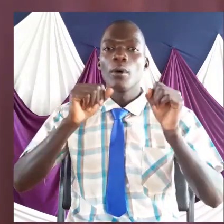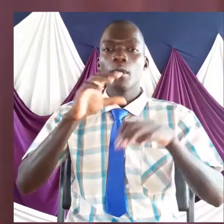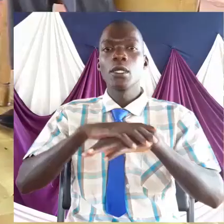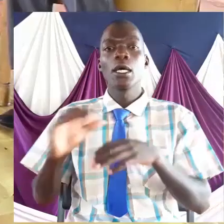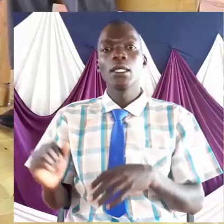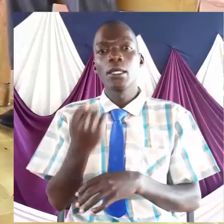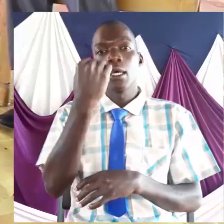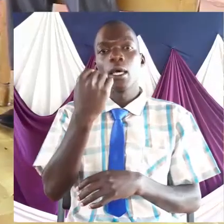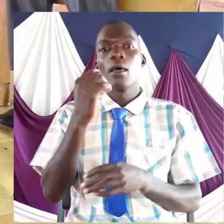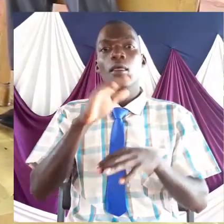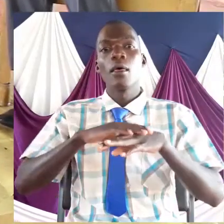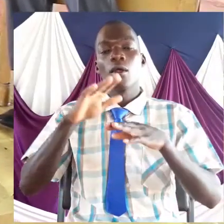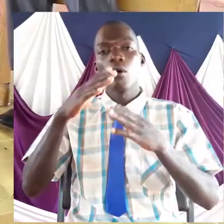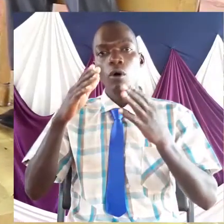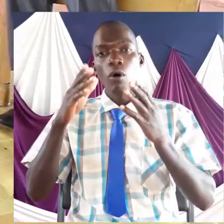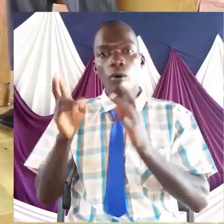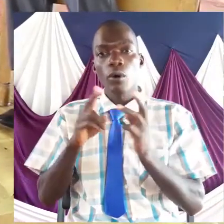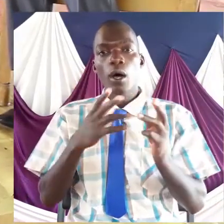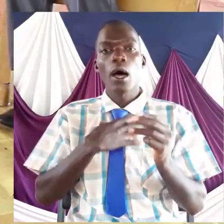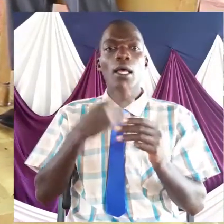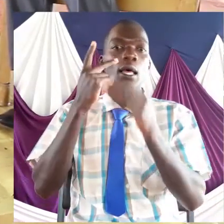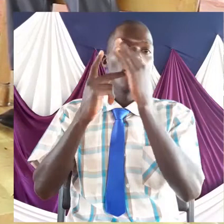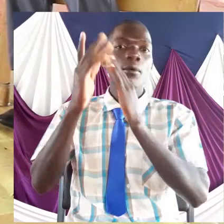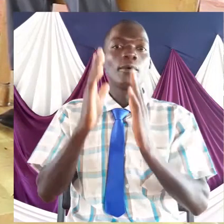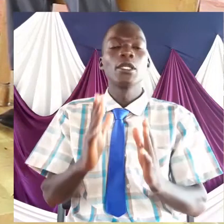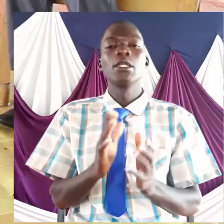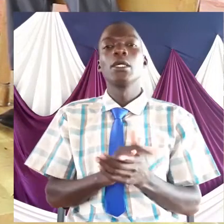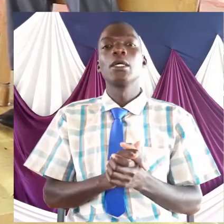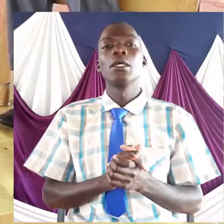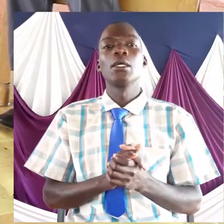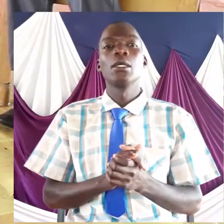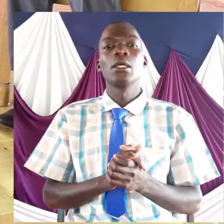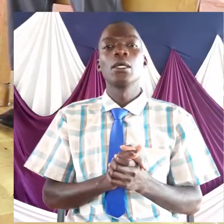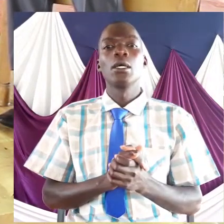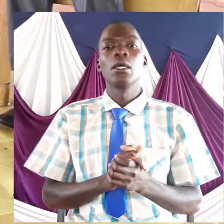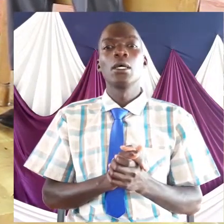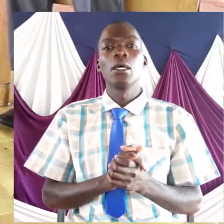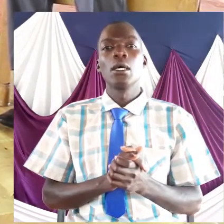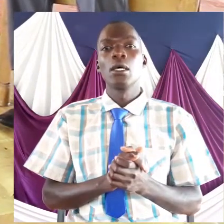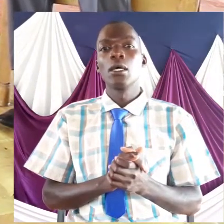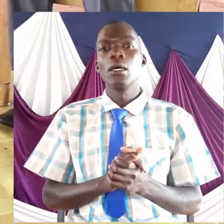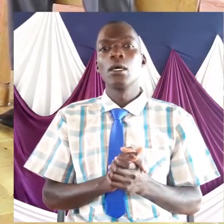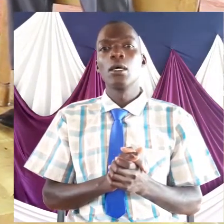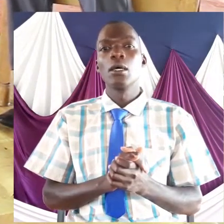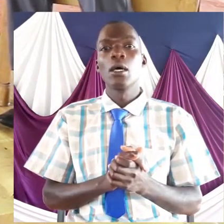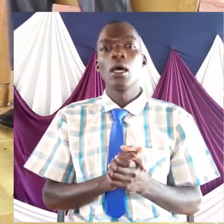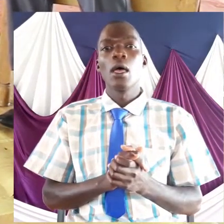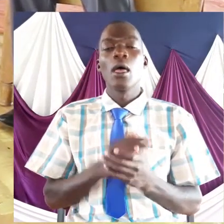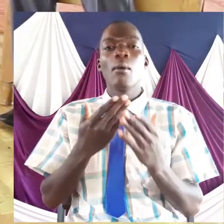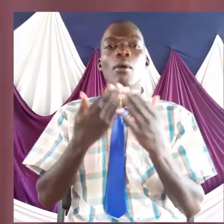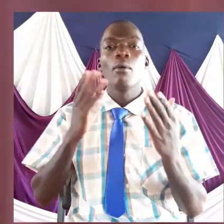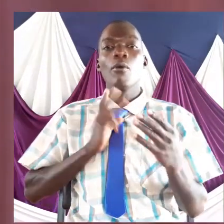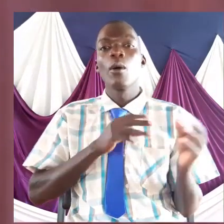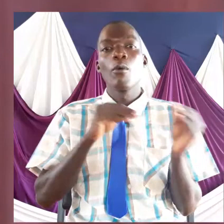all typology as prophecy. Amen. Thank you very much. Elder, before we move on,